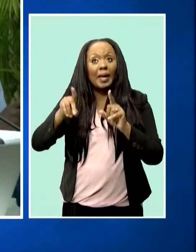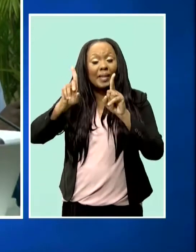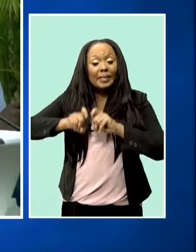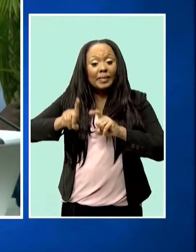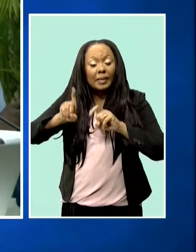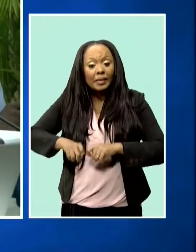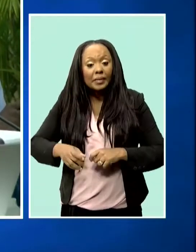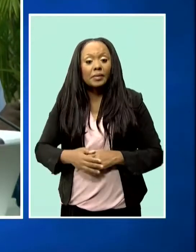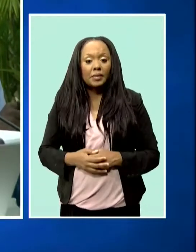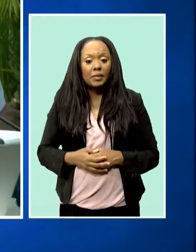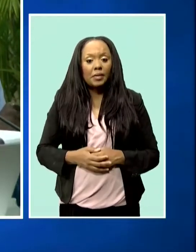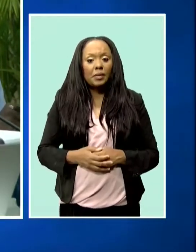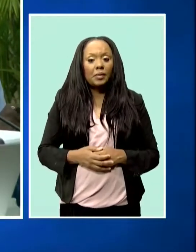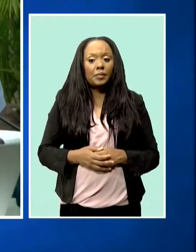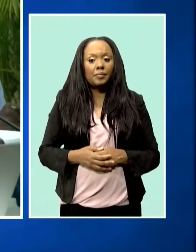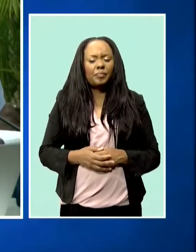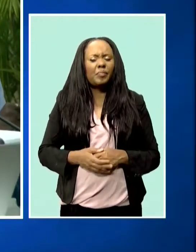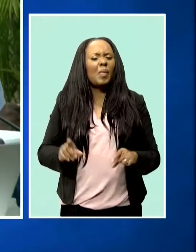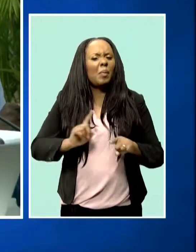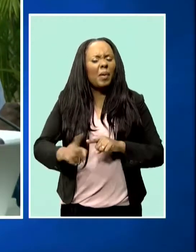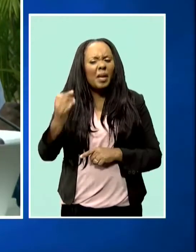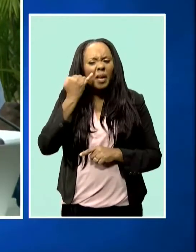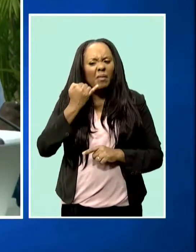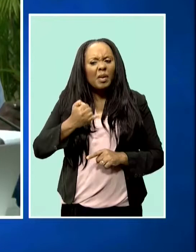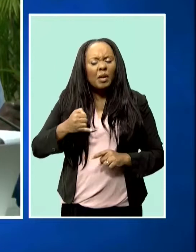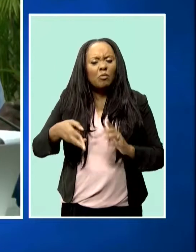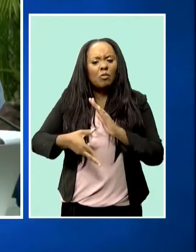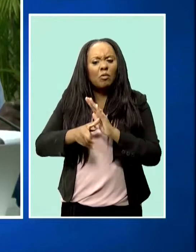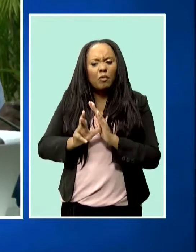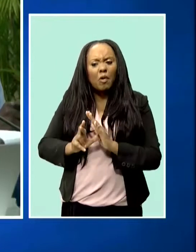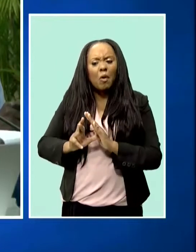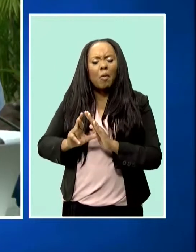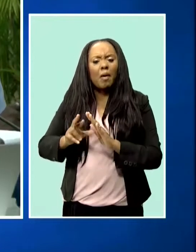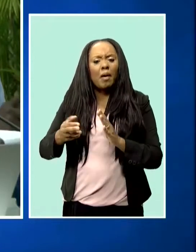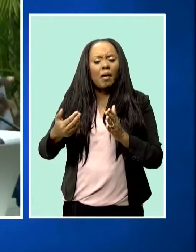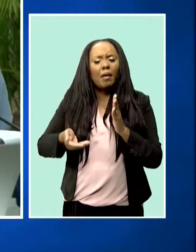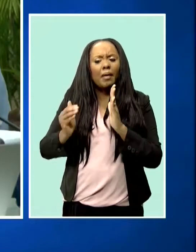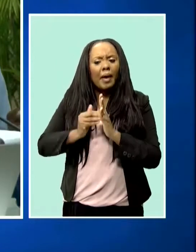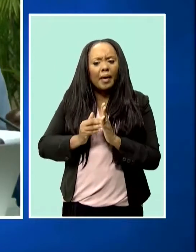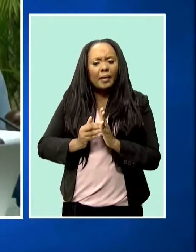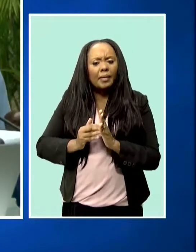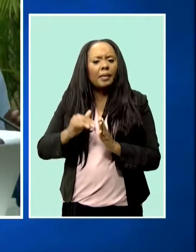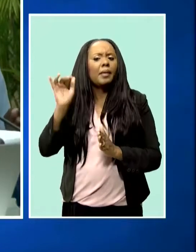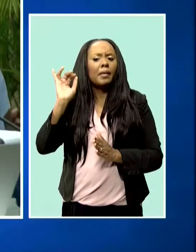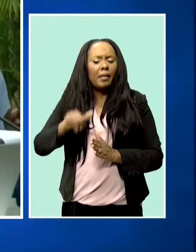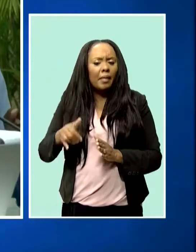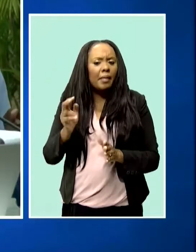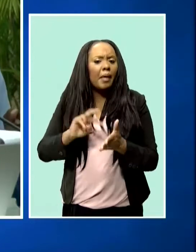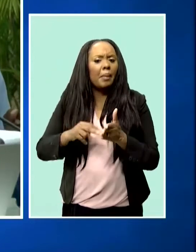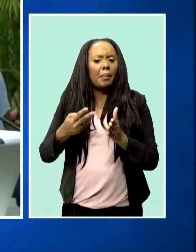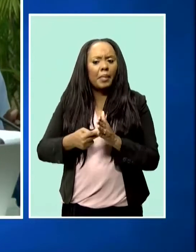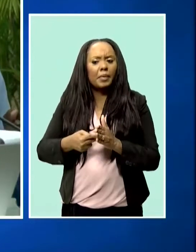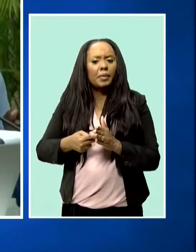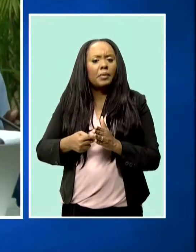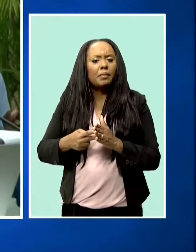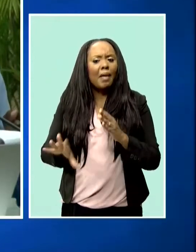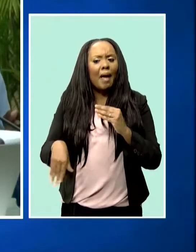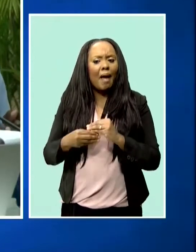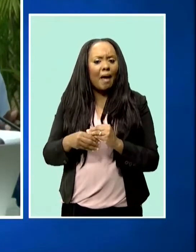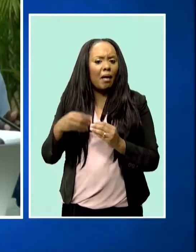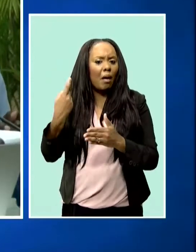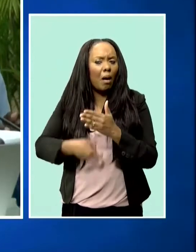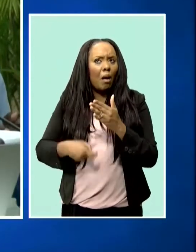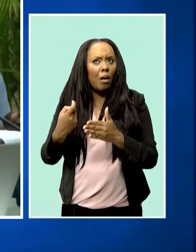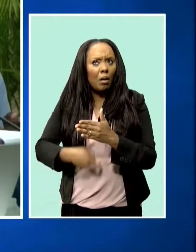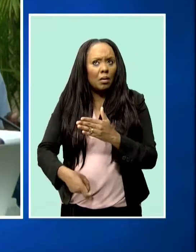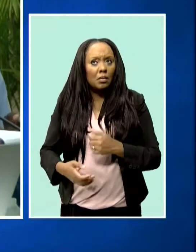incur the substantial costs associated with what they're effectively requesting, which is a shutdown of these proceedings.